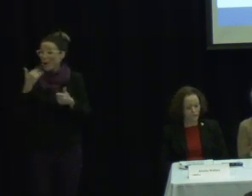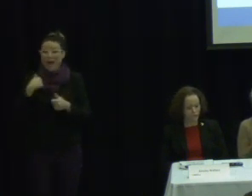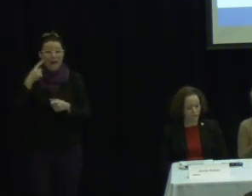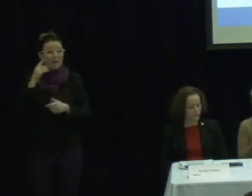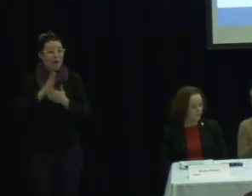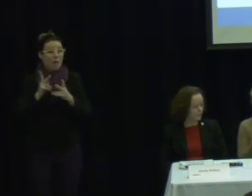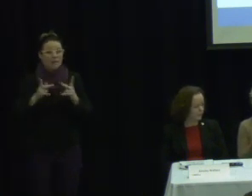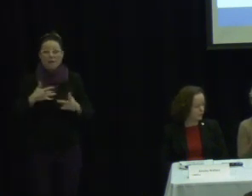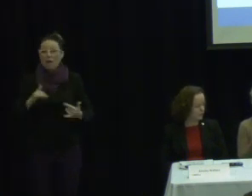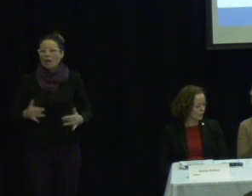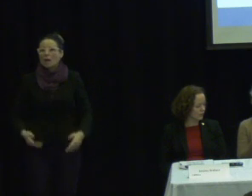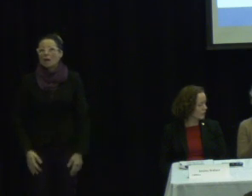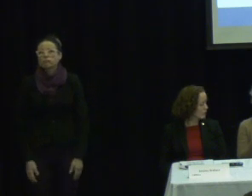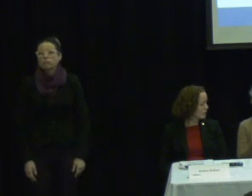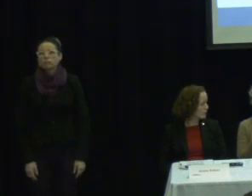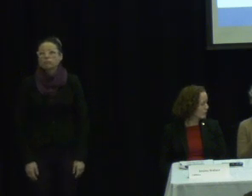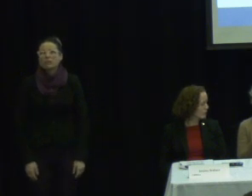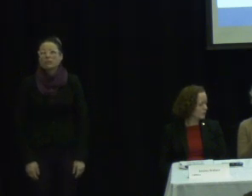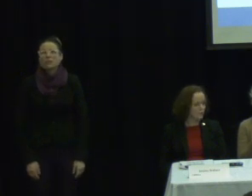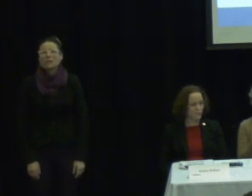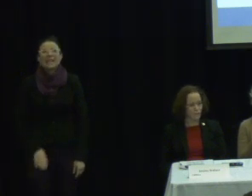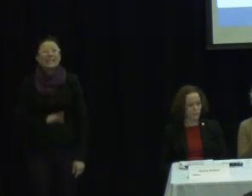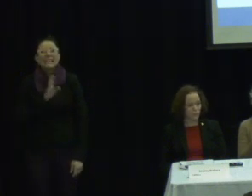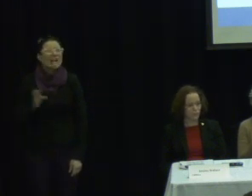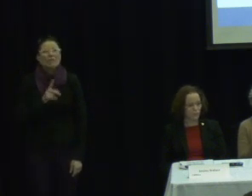as a slow and steady wins the race